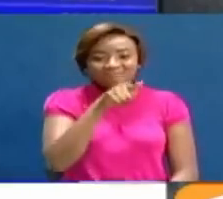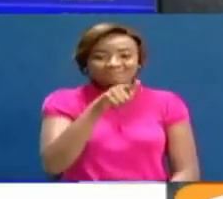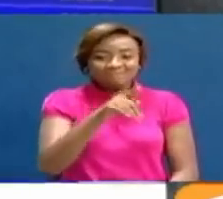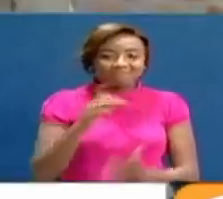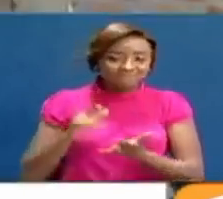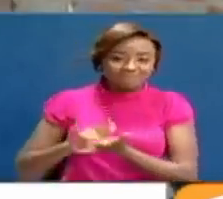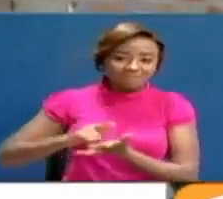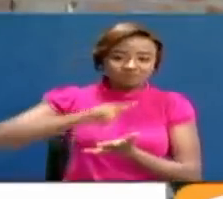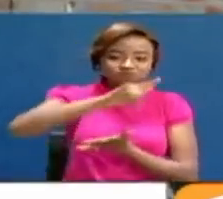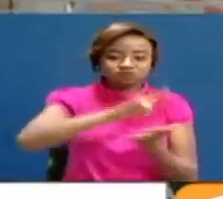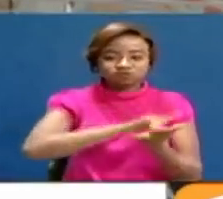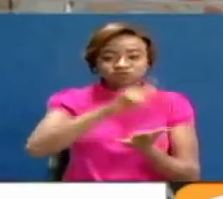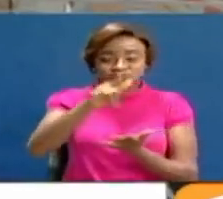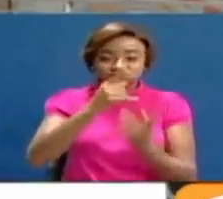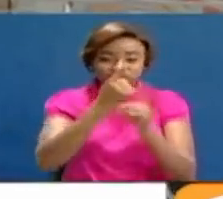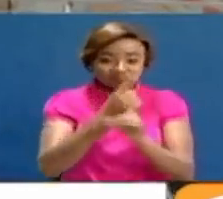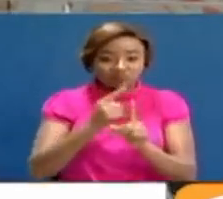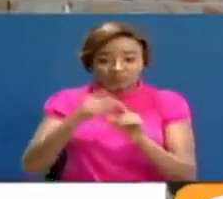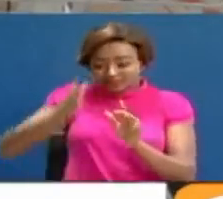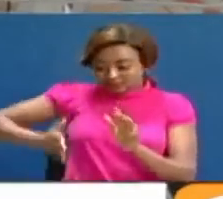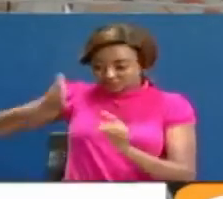to ply key routes in Nairobi.